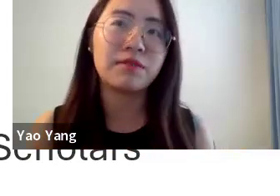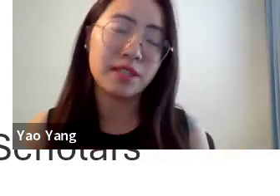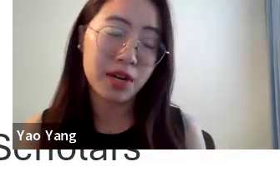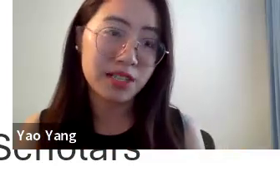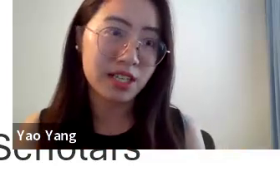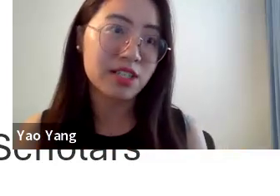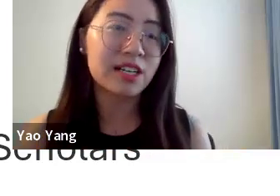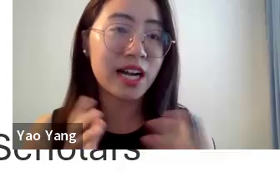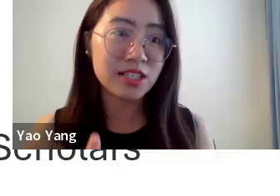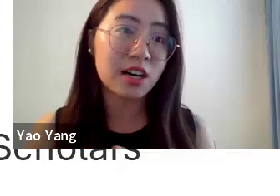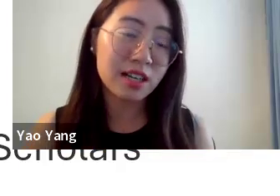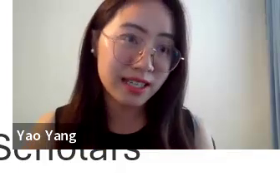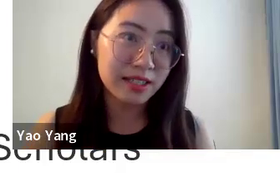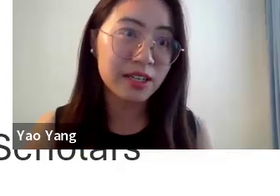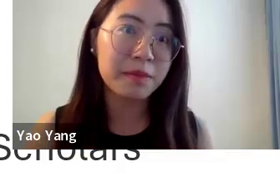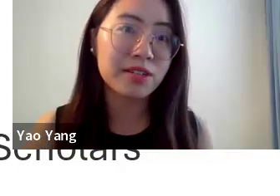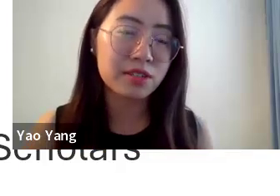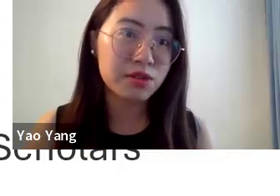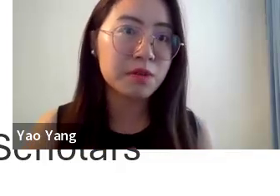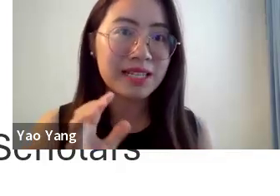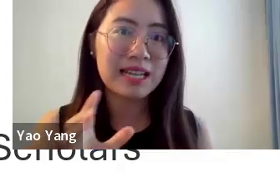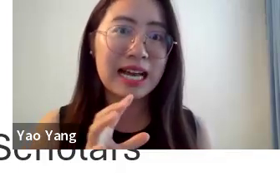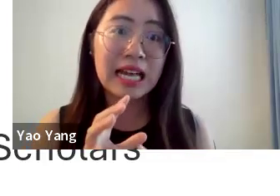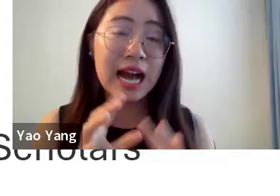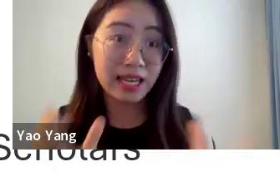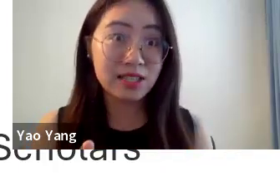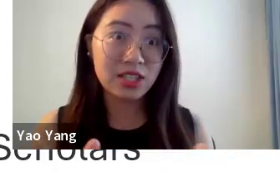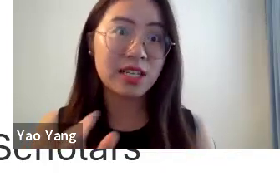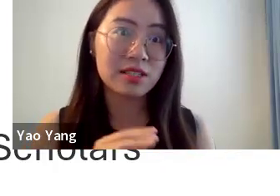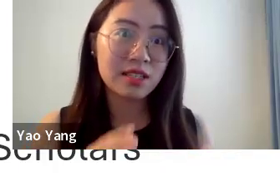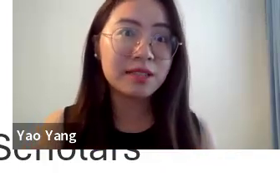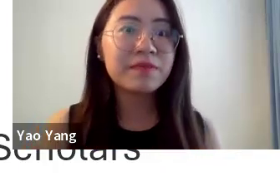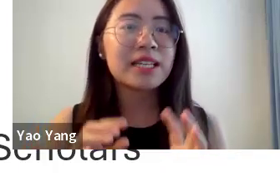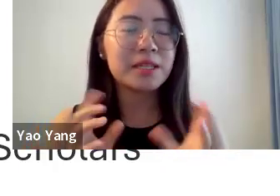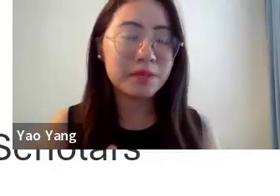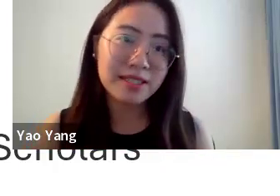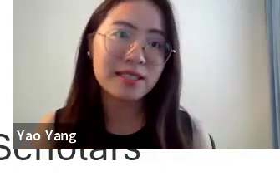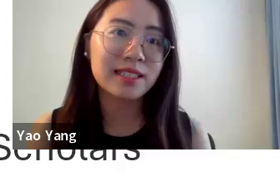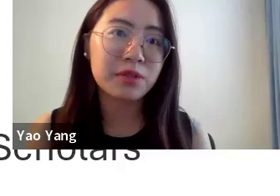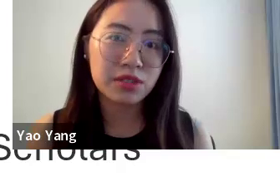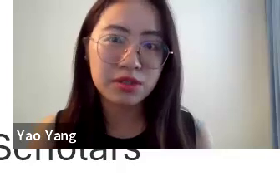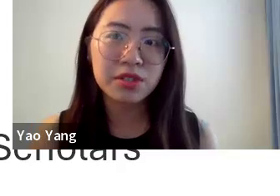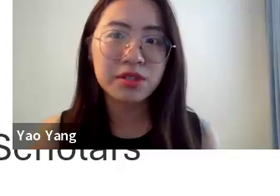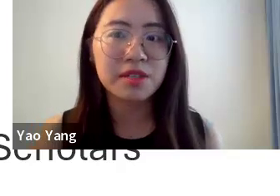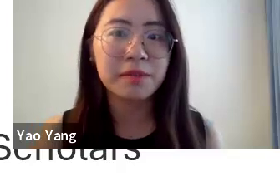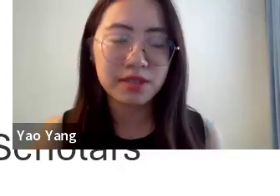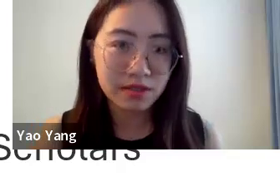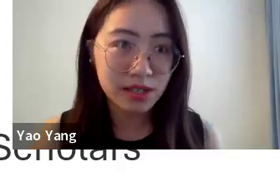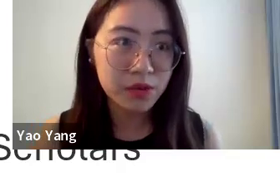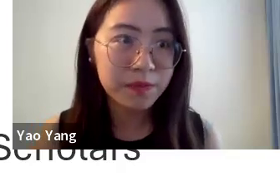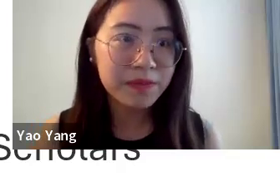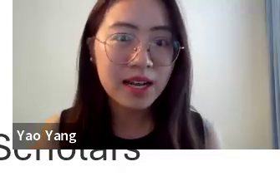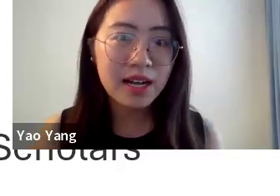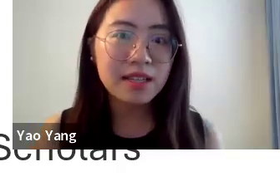main goal of this project are not targeting the imposter syndrome, but I can tell it still implicitly reduce students'